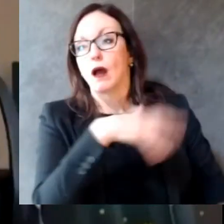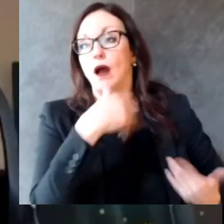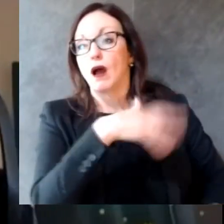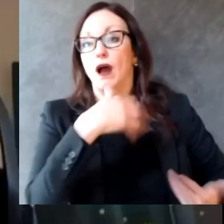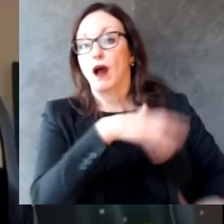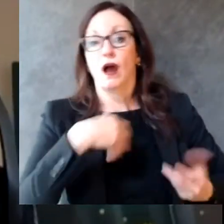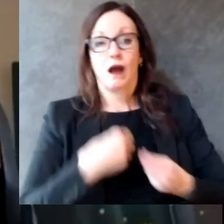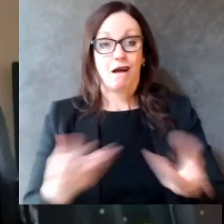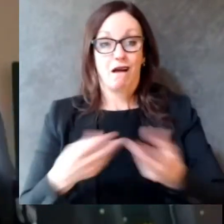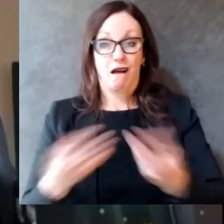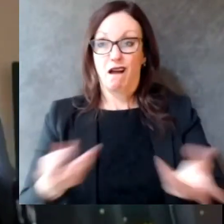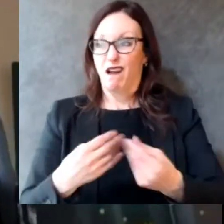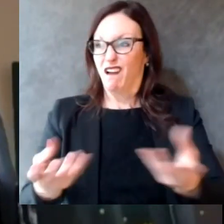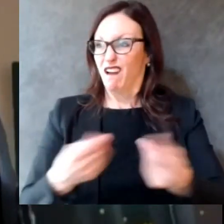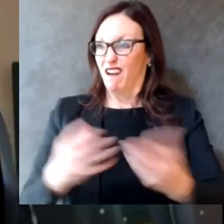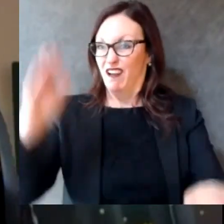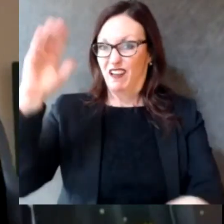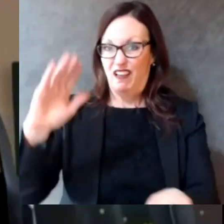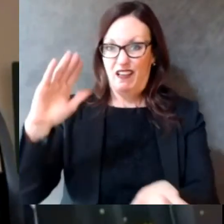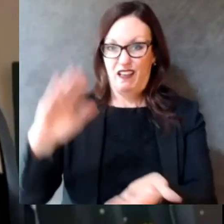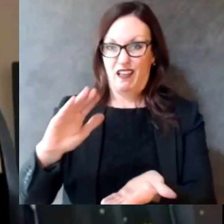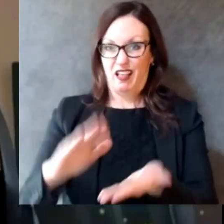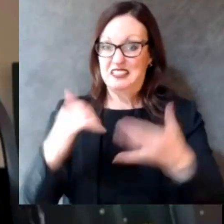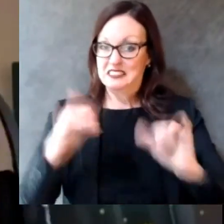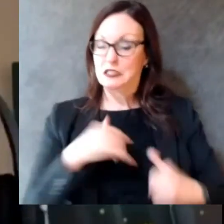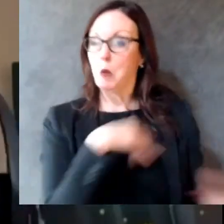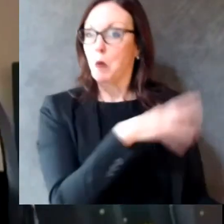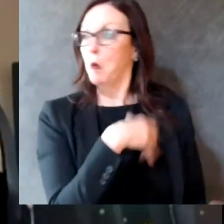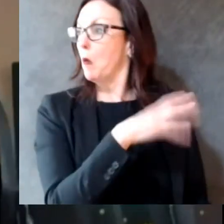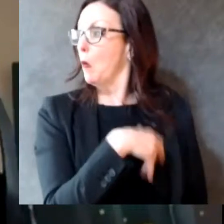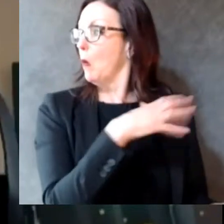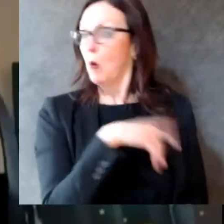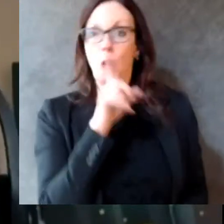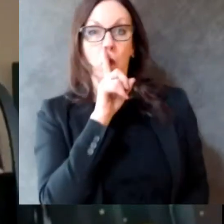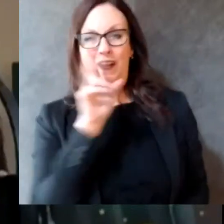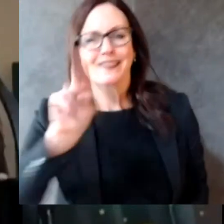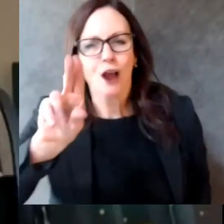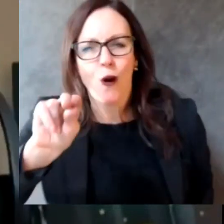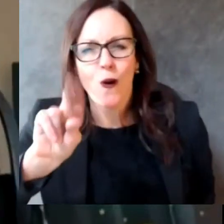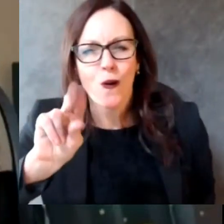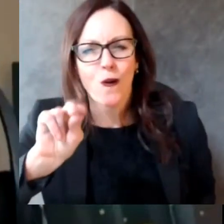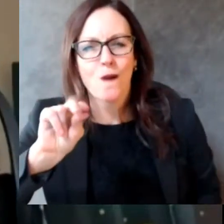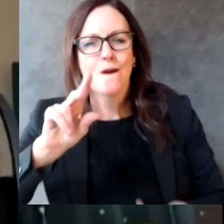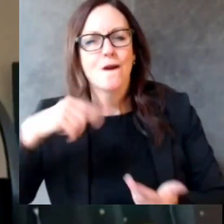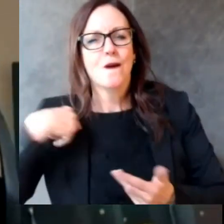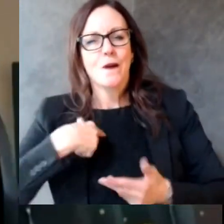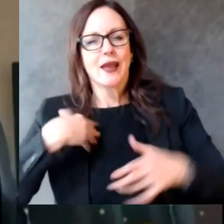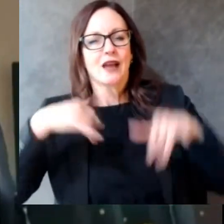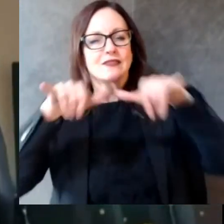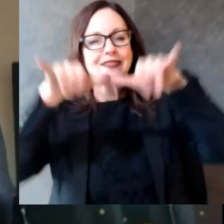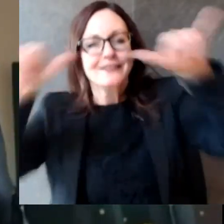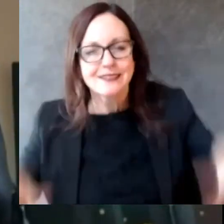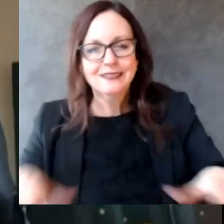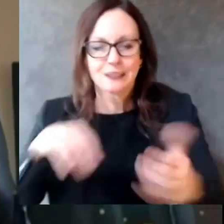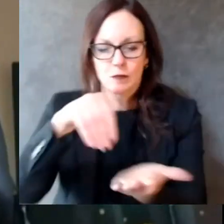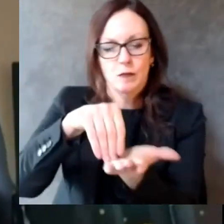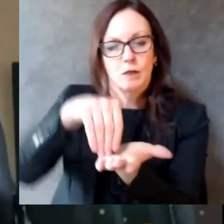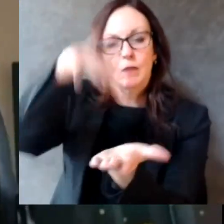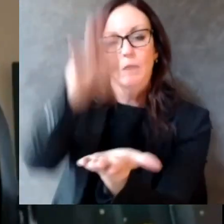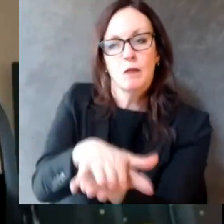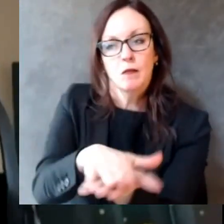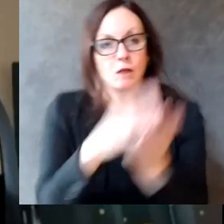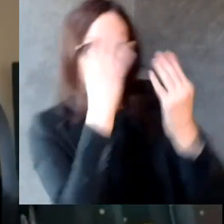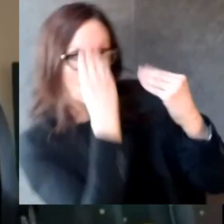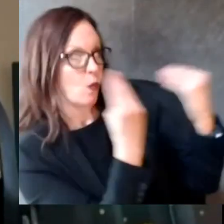weekly allocation. And so it does not affect your future week's allocation. So I think it's